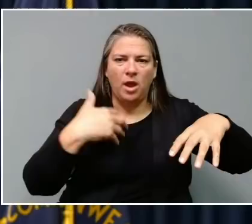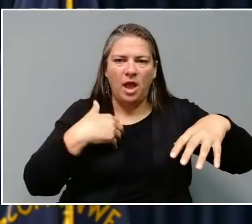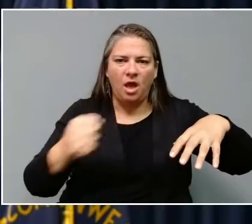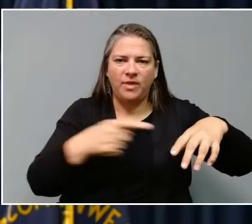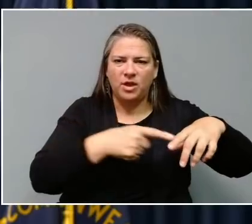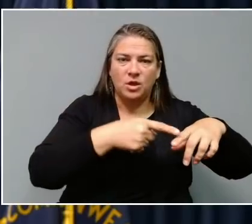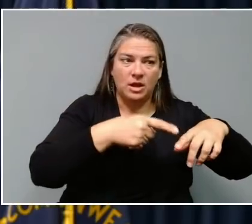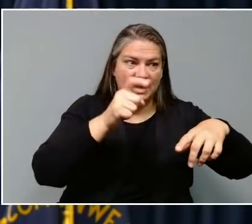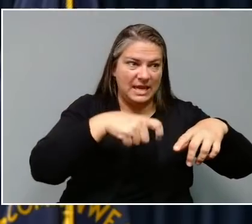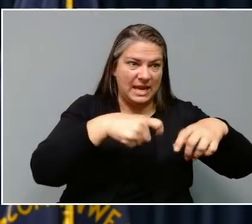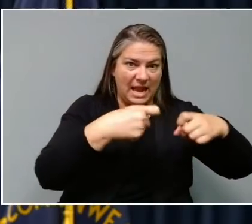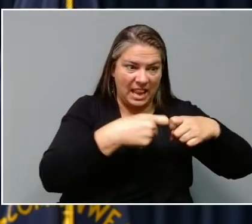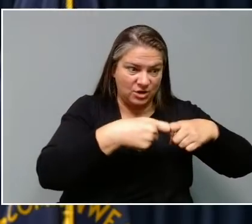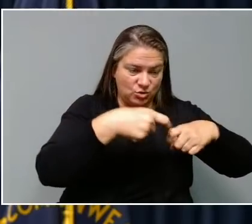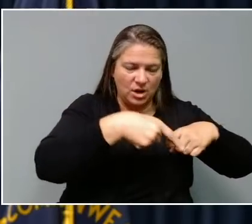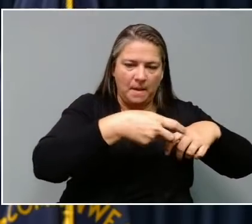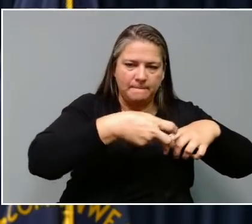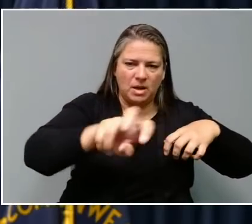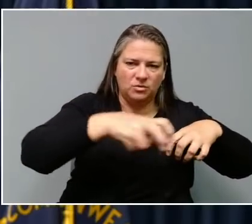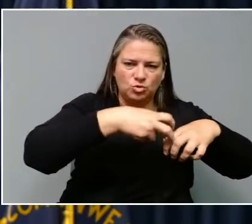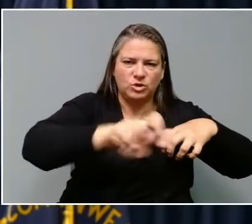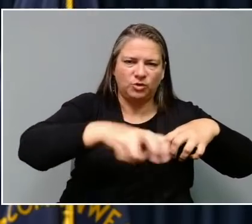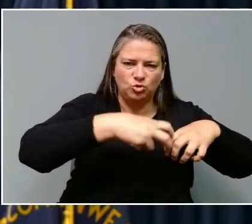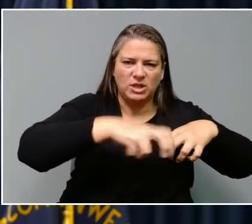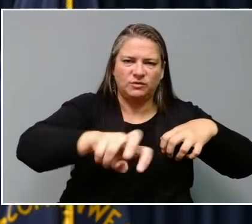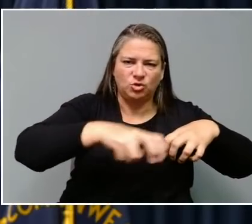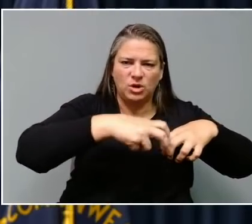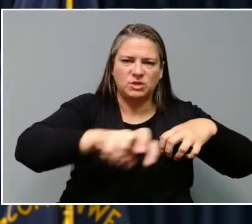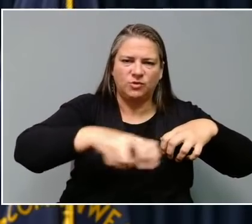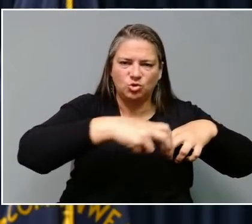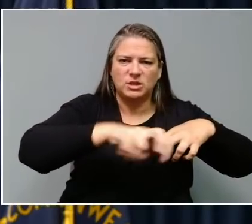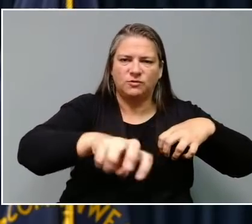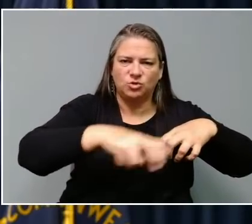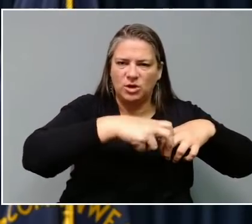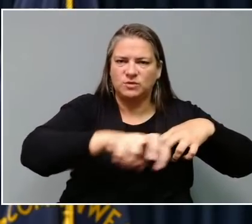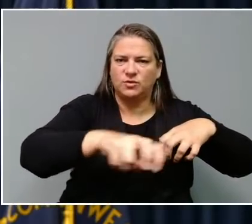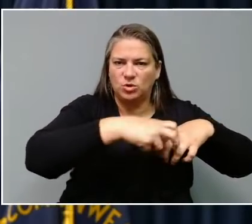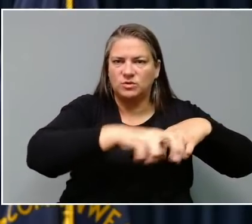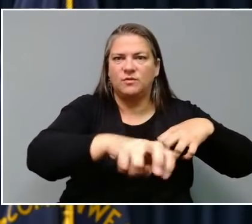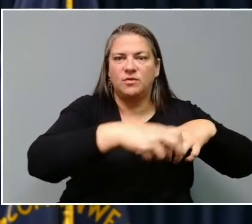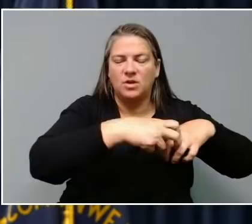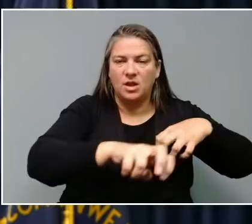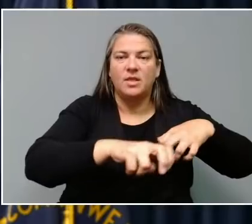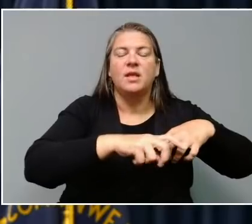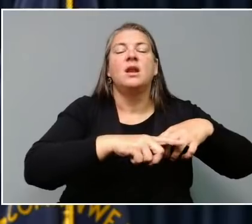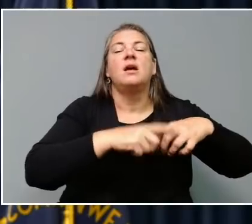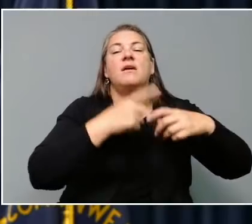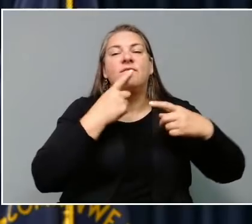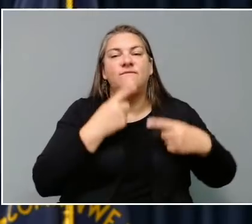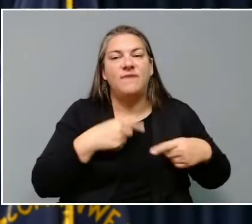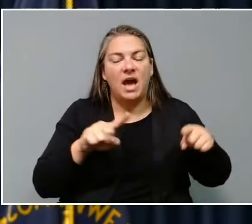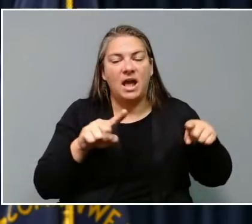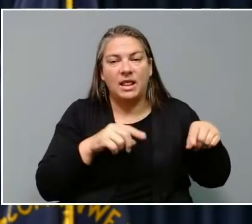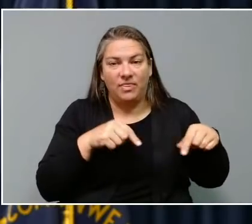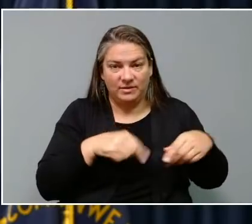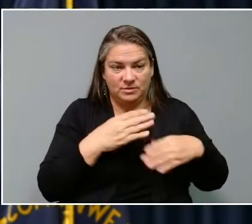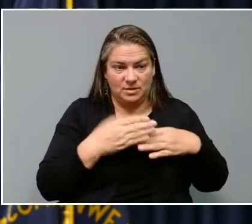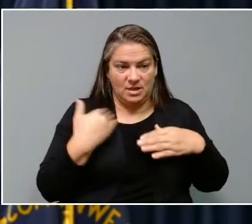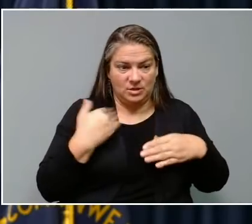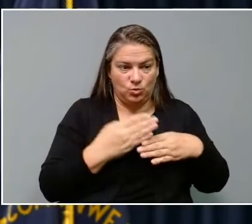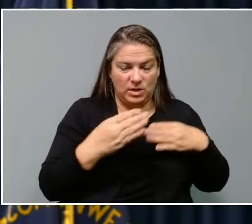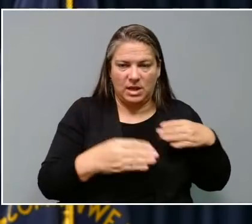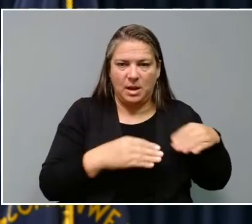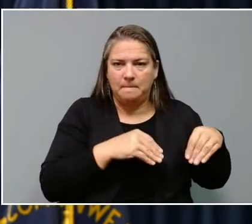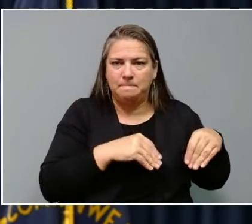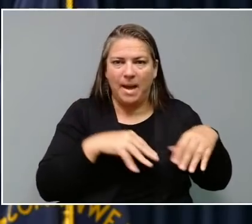power to another facility. Good news is, got power up over the weekend. And here we are into the